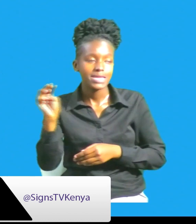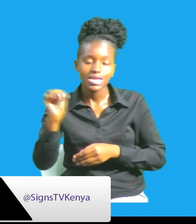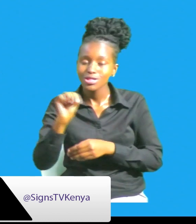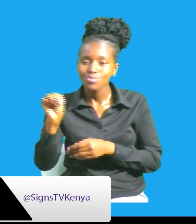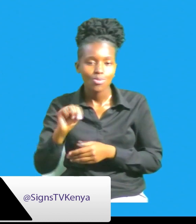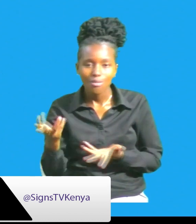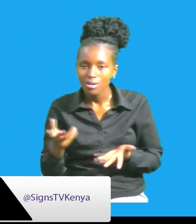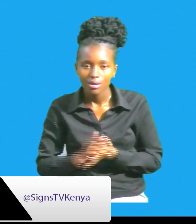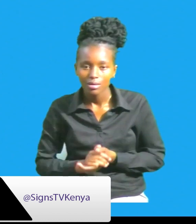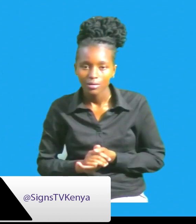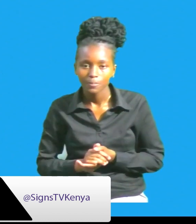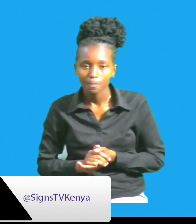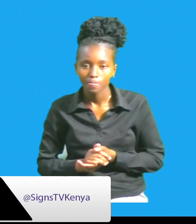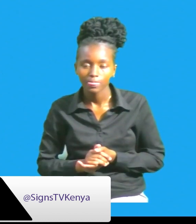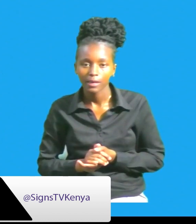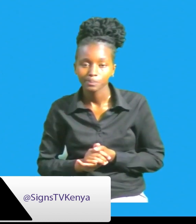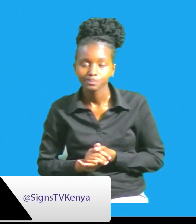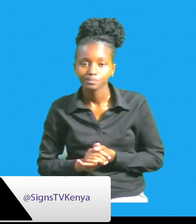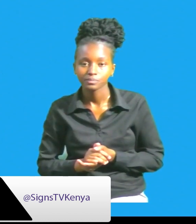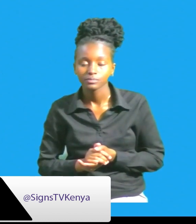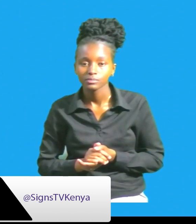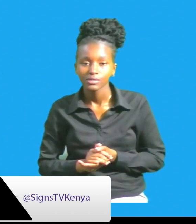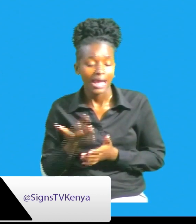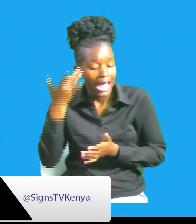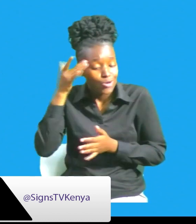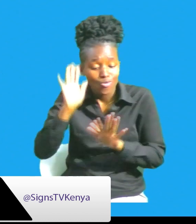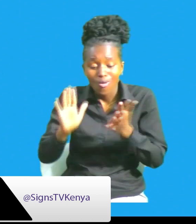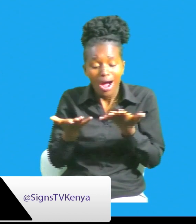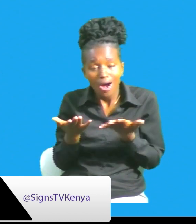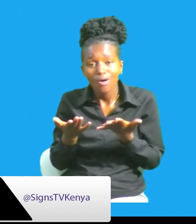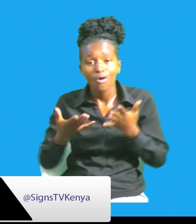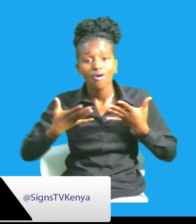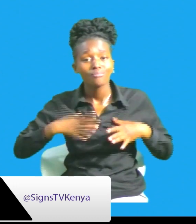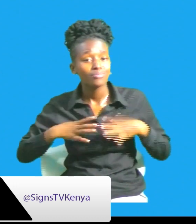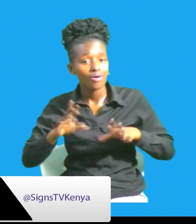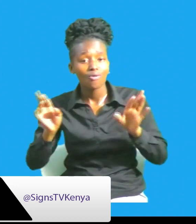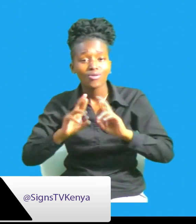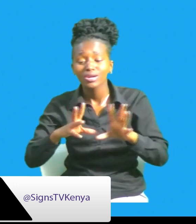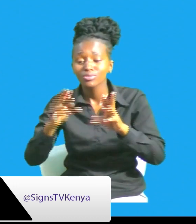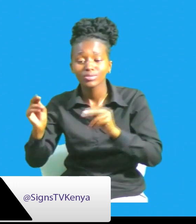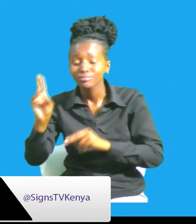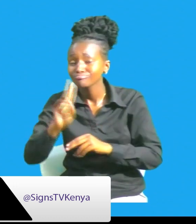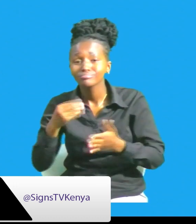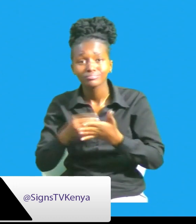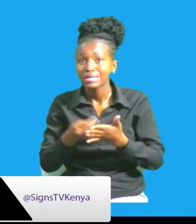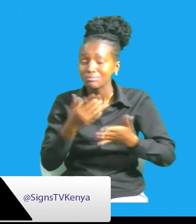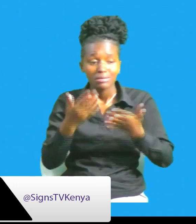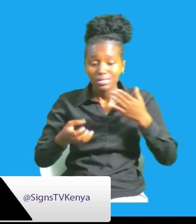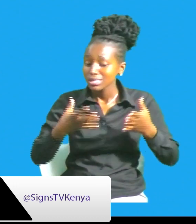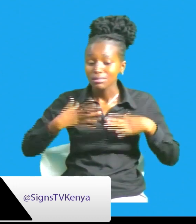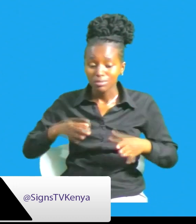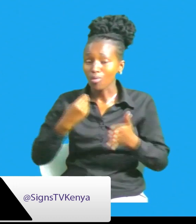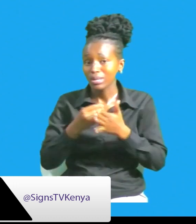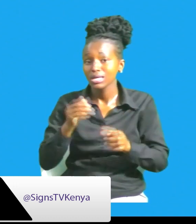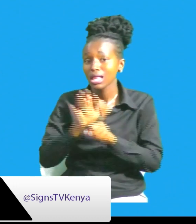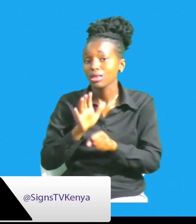at 5.3 Kenyan shillings, which is mimi sijui ni aje. I think people have a lot of money these days. Yeah, right? What